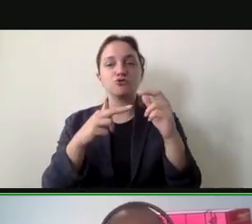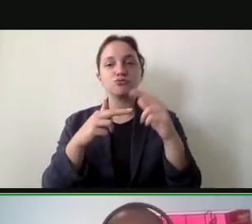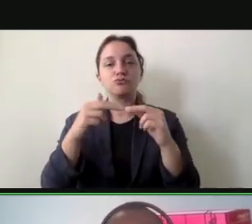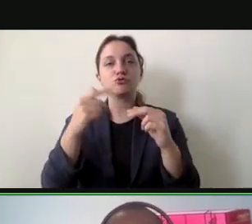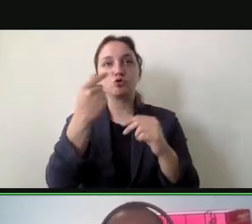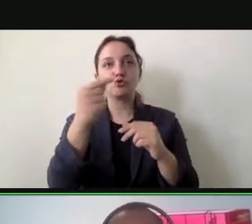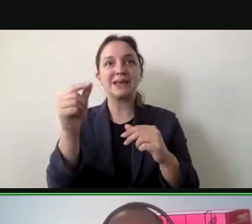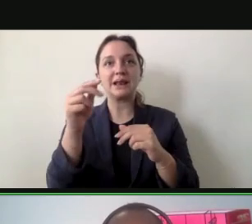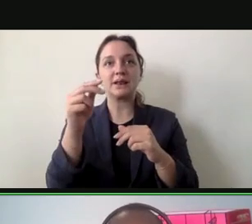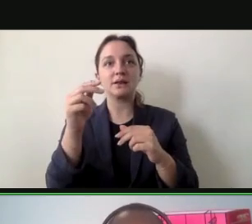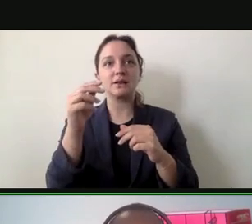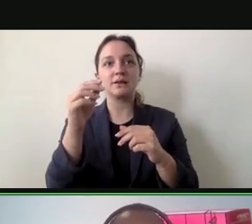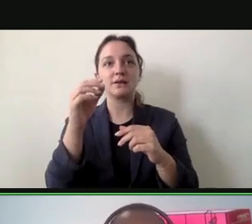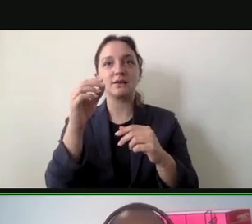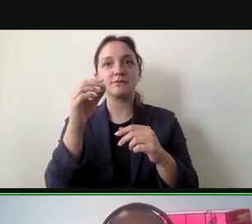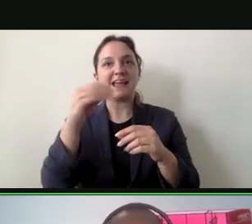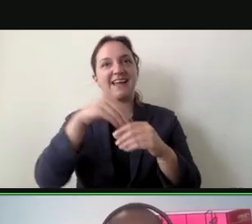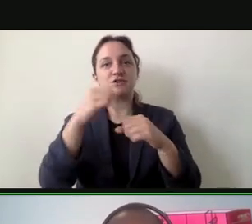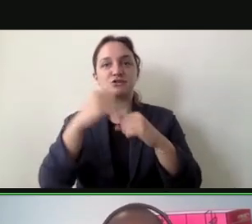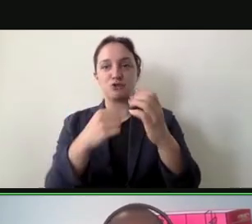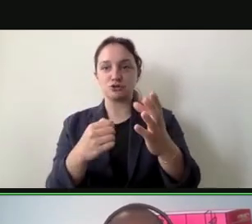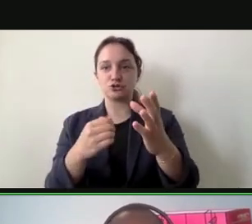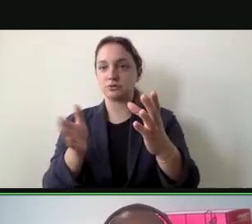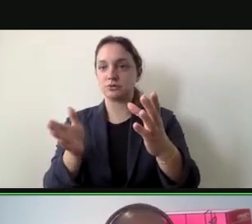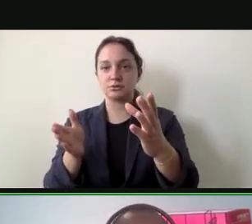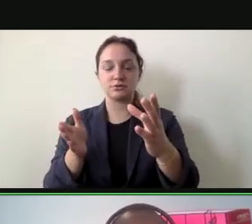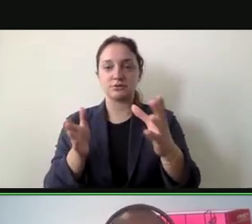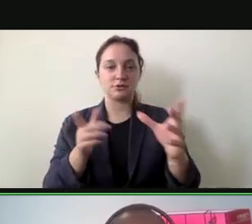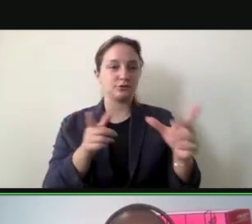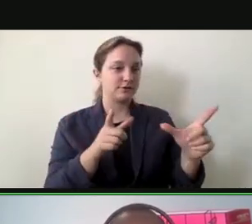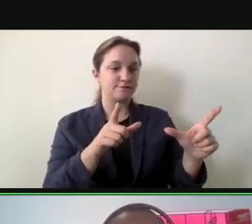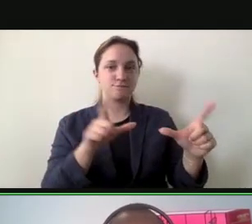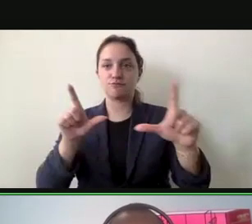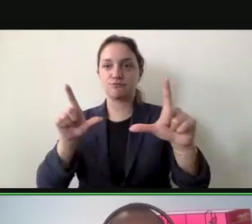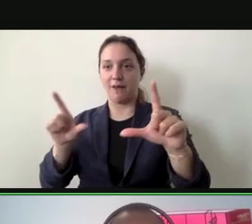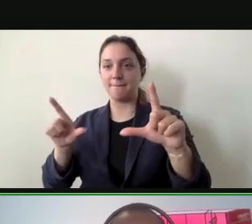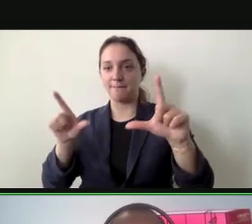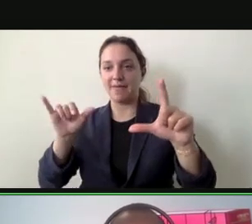was an interesting frame, and so very focused on that. Next slide.